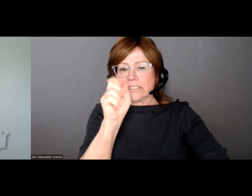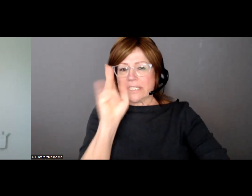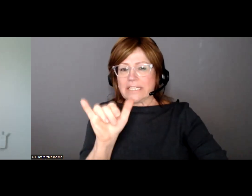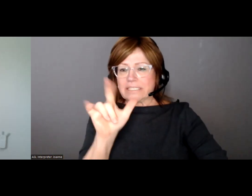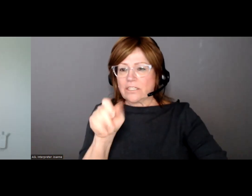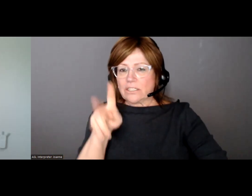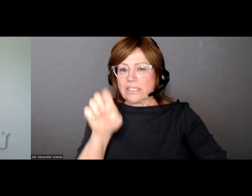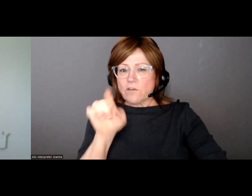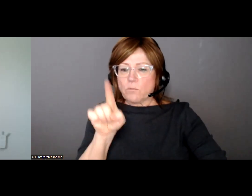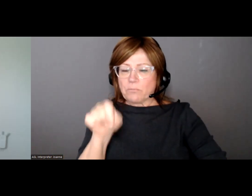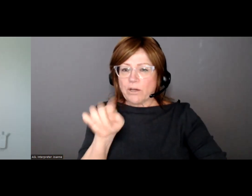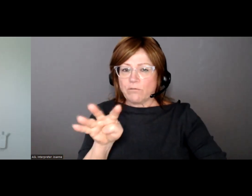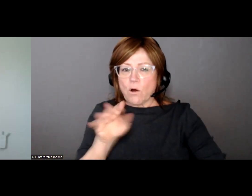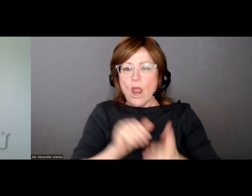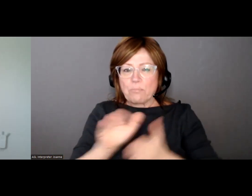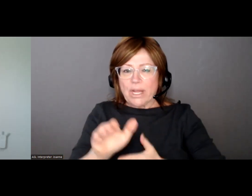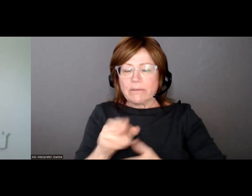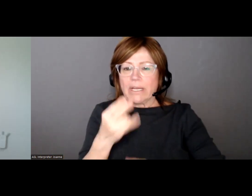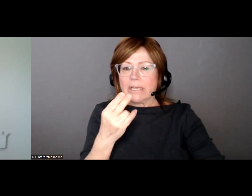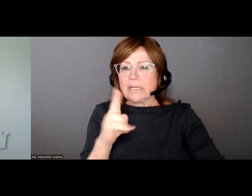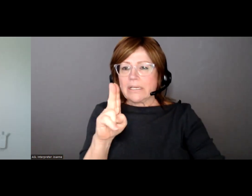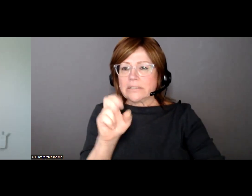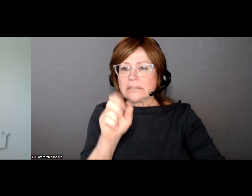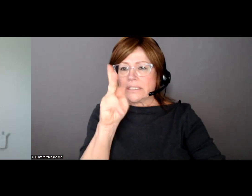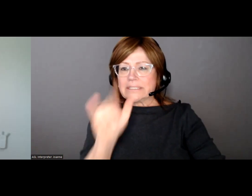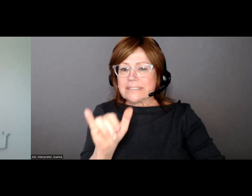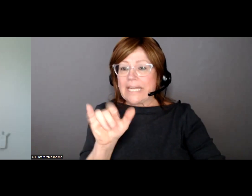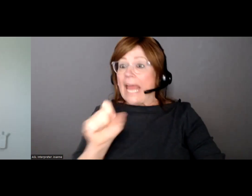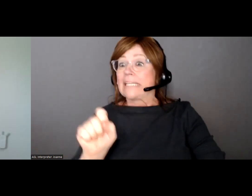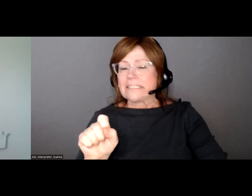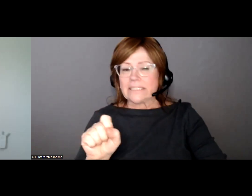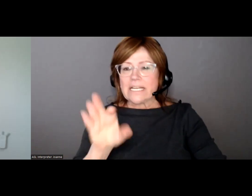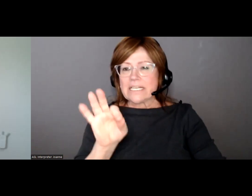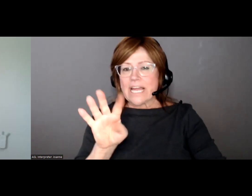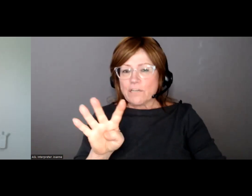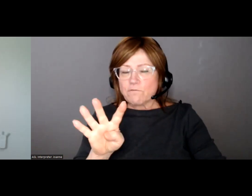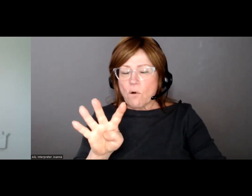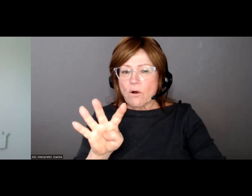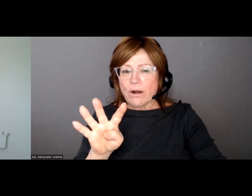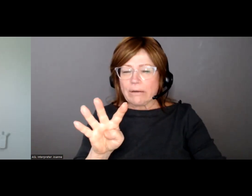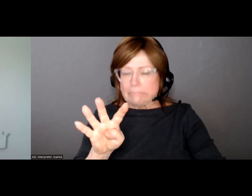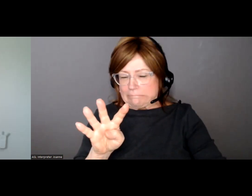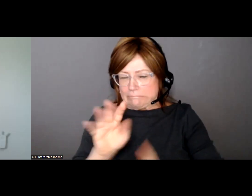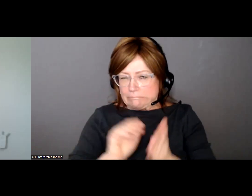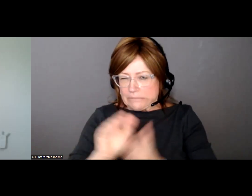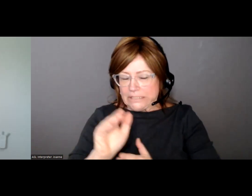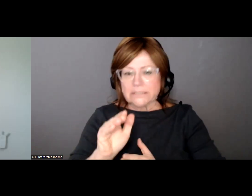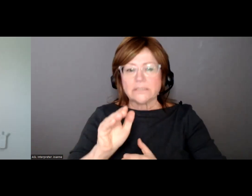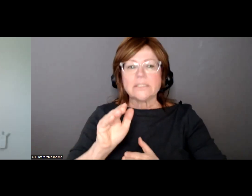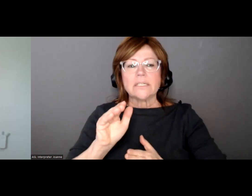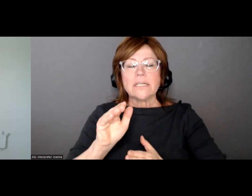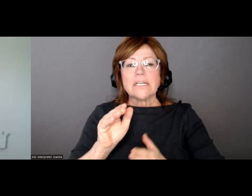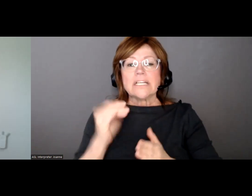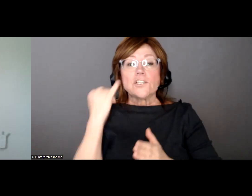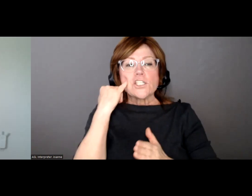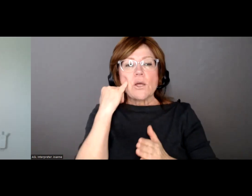has 395 million. So it gives you like all these options and tells you like how many, you know what I mean? So the more specific